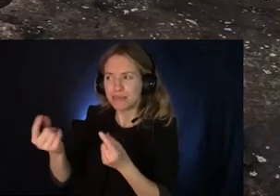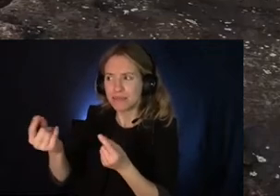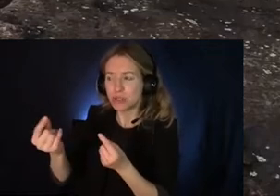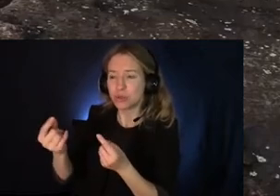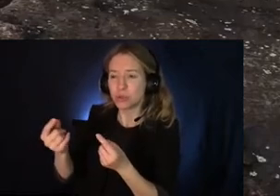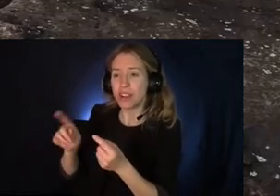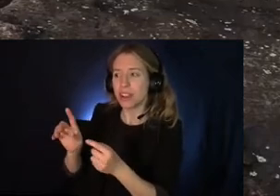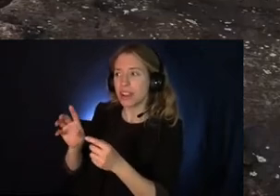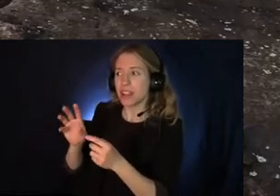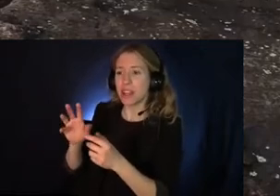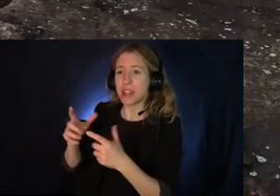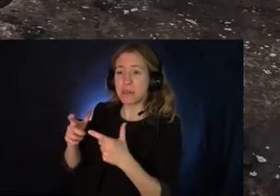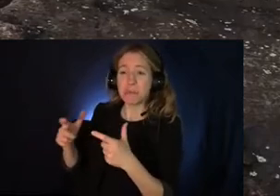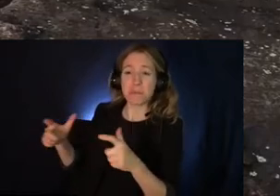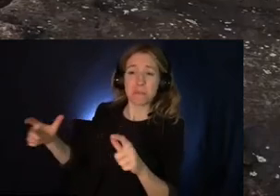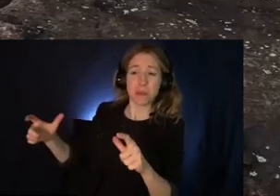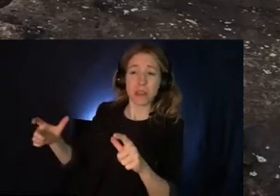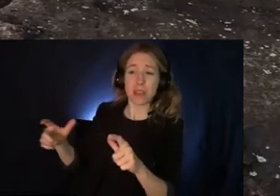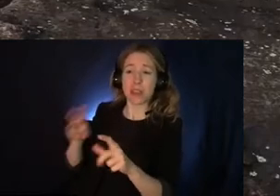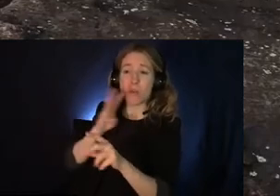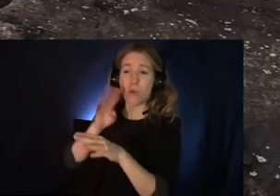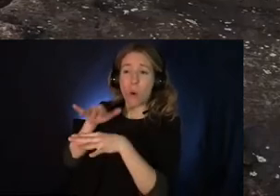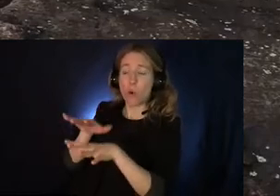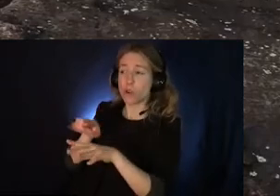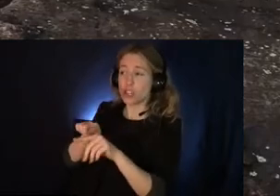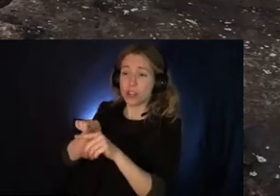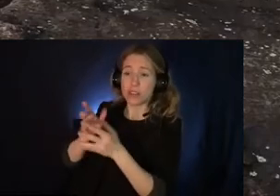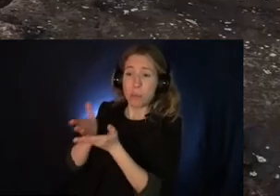school on a hillside in Aleppo.